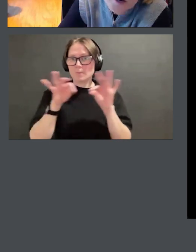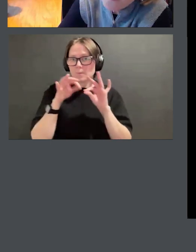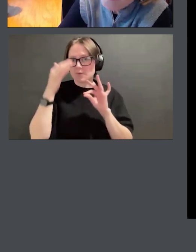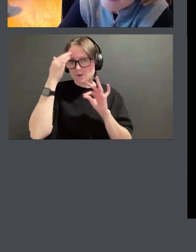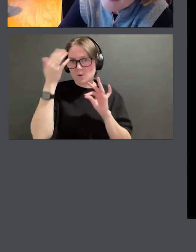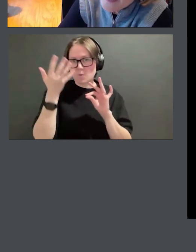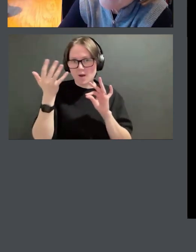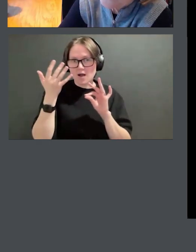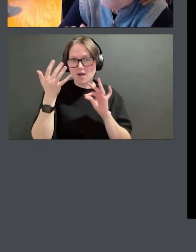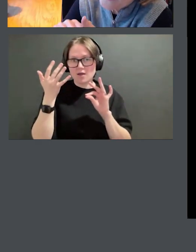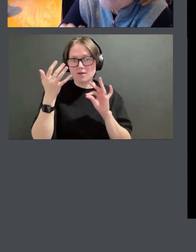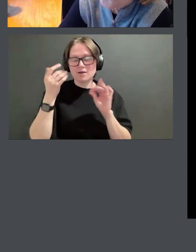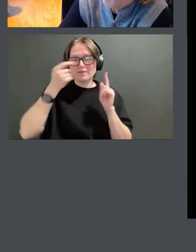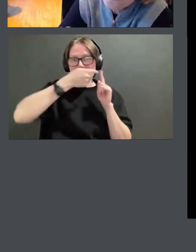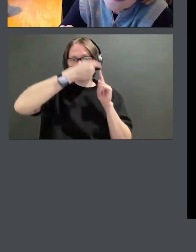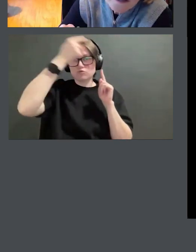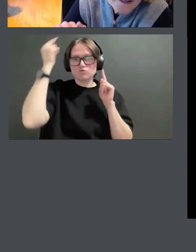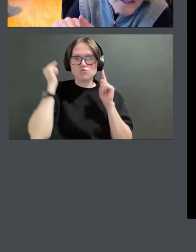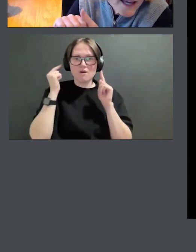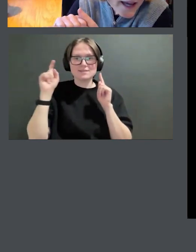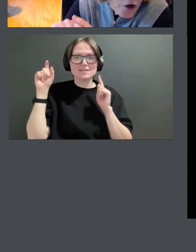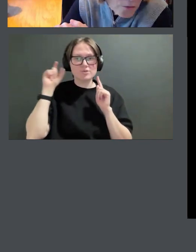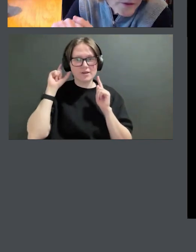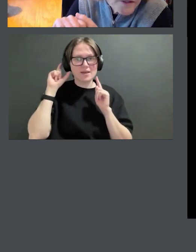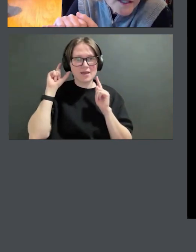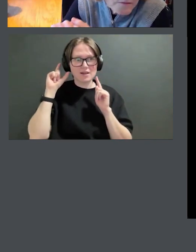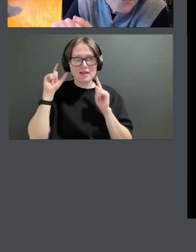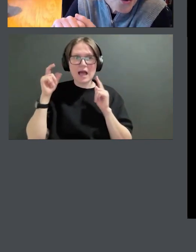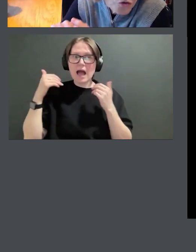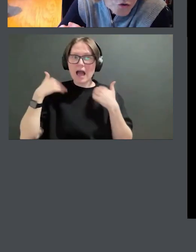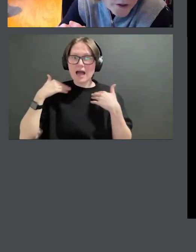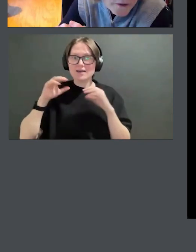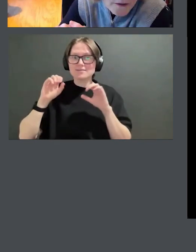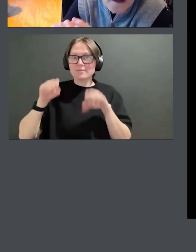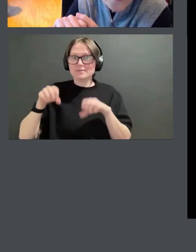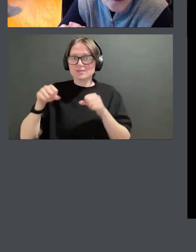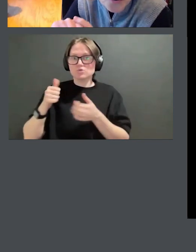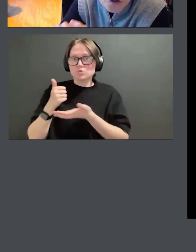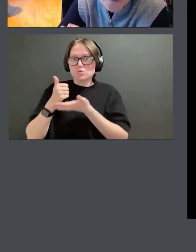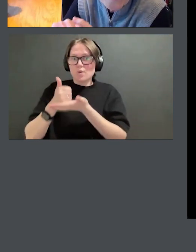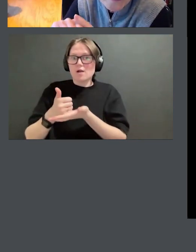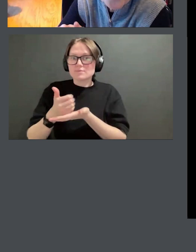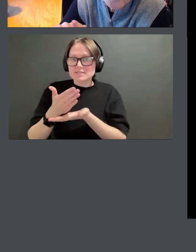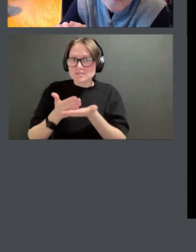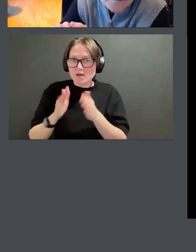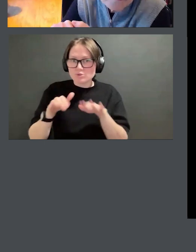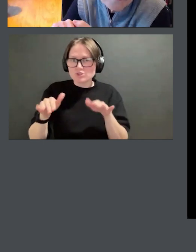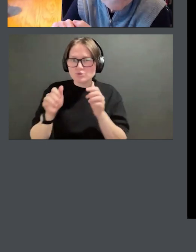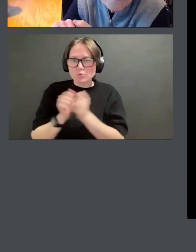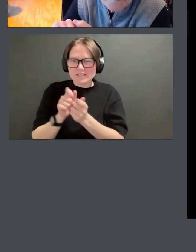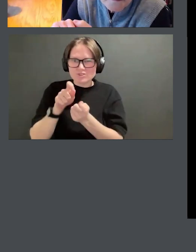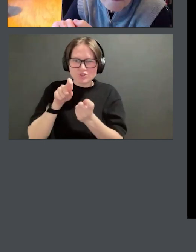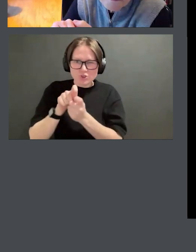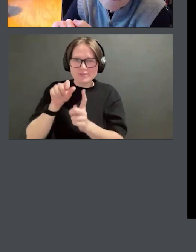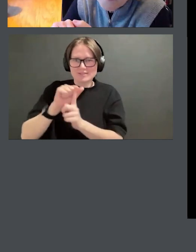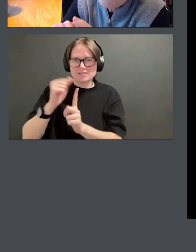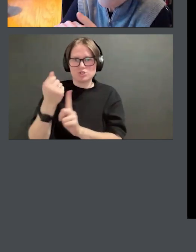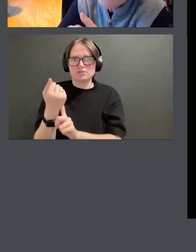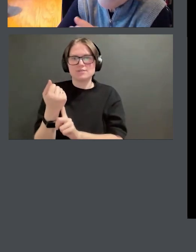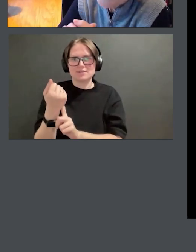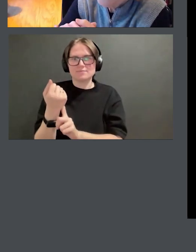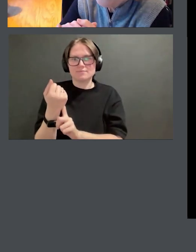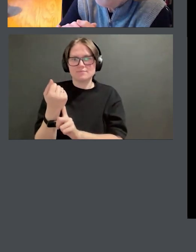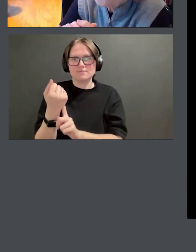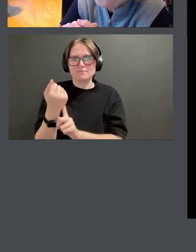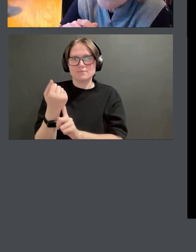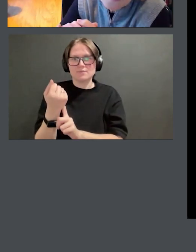cross hearing aid has the potential to help some children under certain conditions. But it